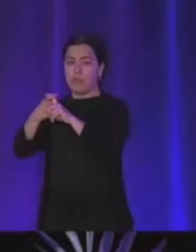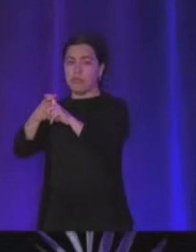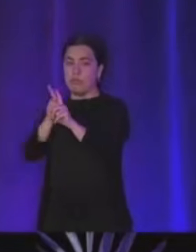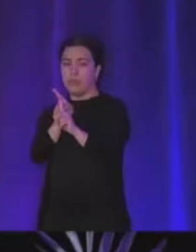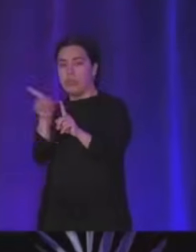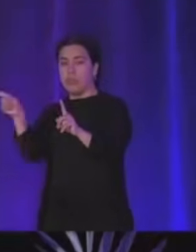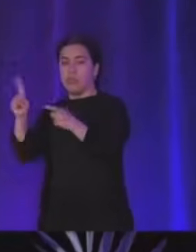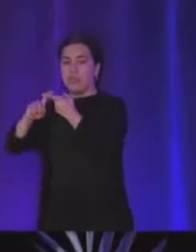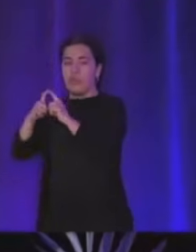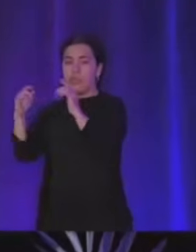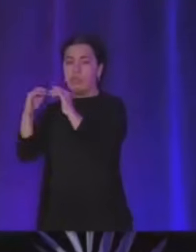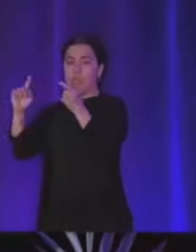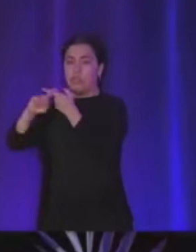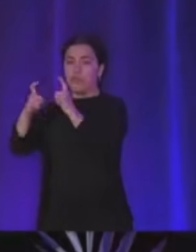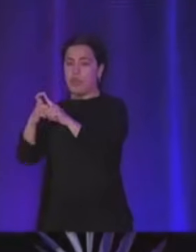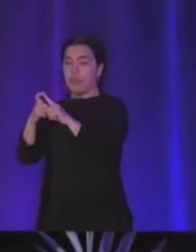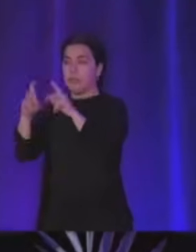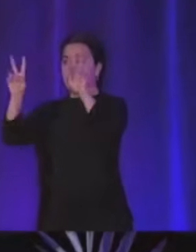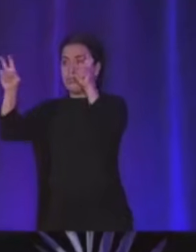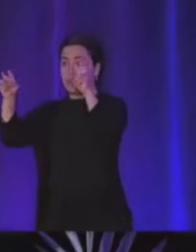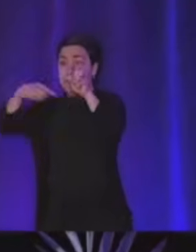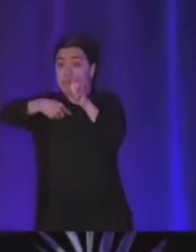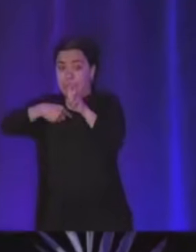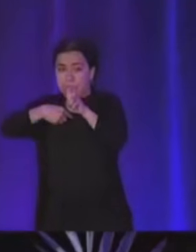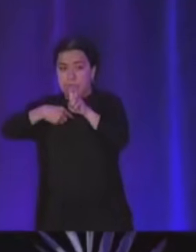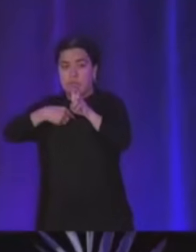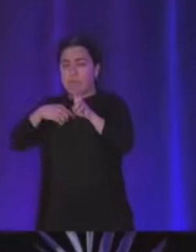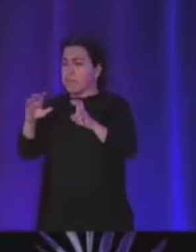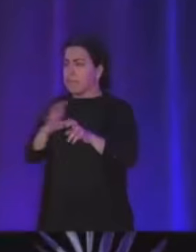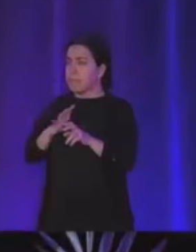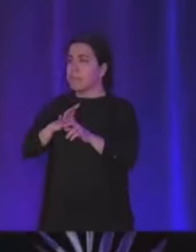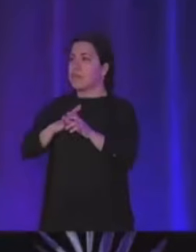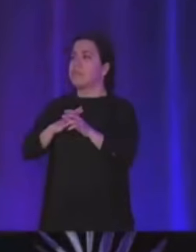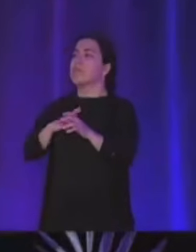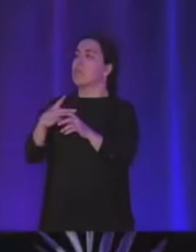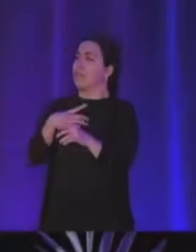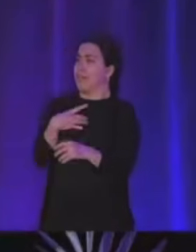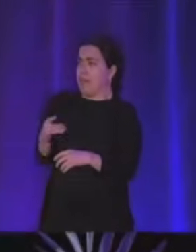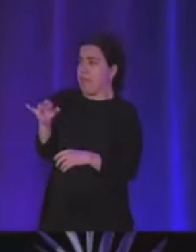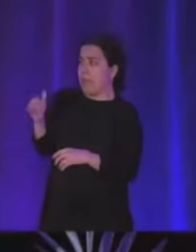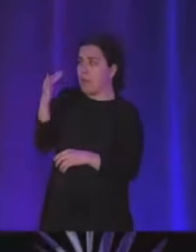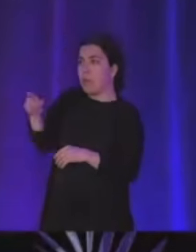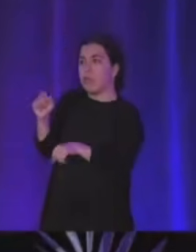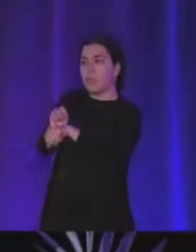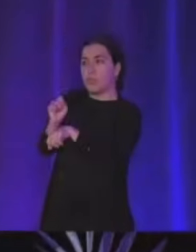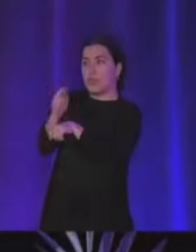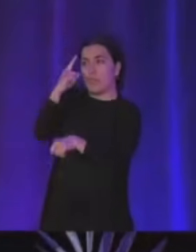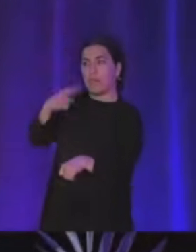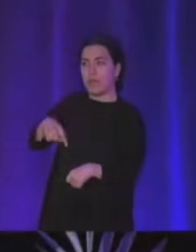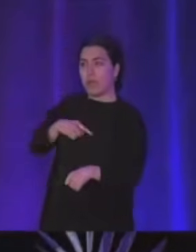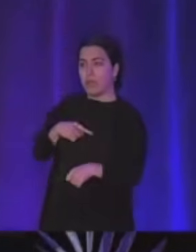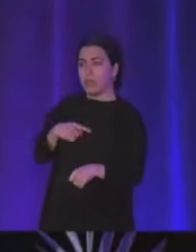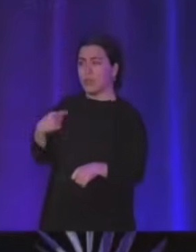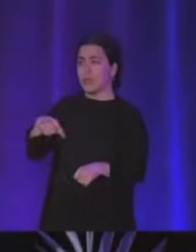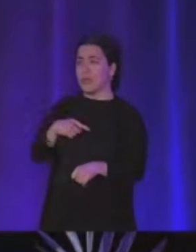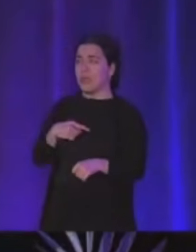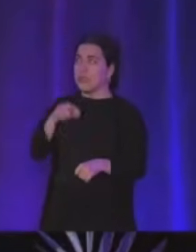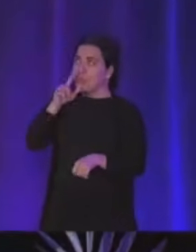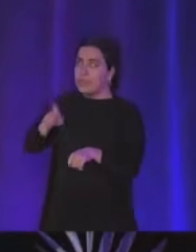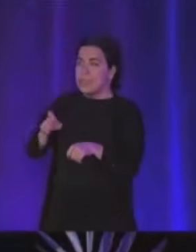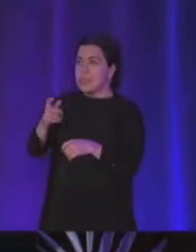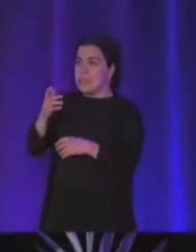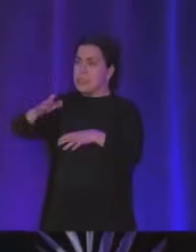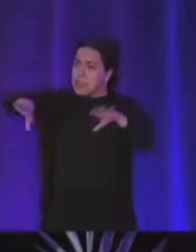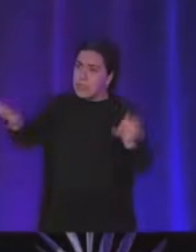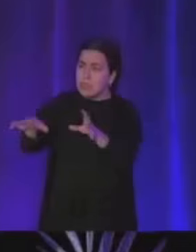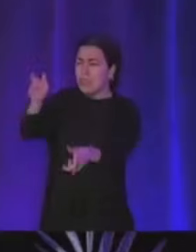if that's your deal. That's good. This is nice. And we like formatters, right? Because they do the work for us. They mean that we don't have to manually edit the tabs and